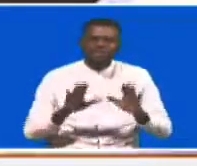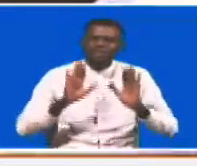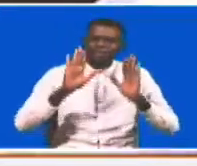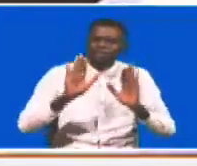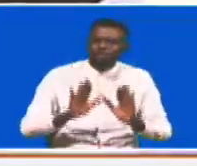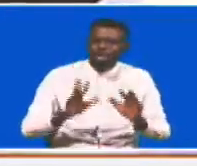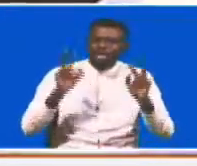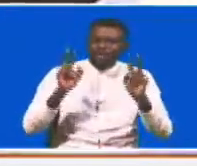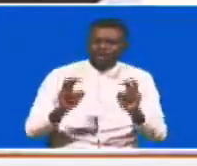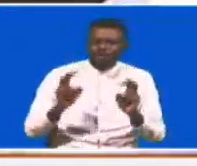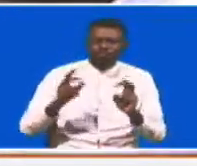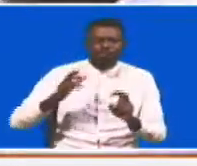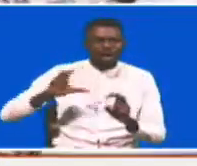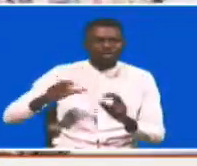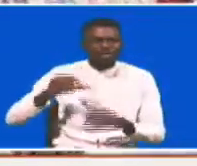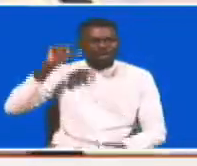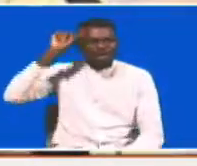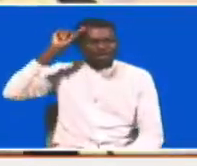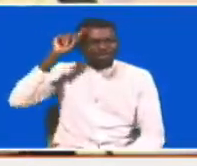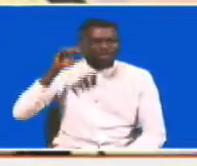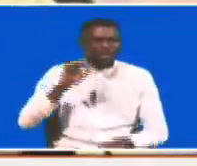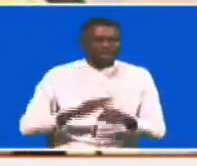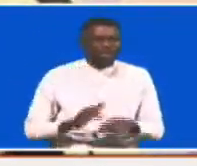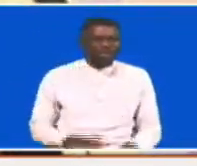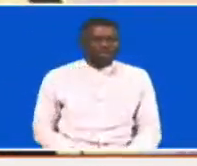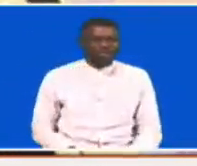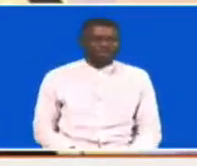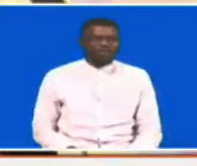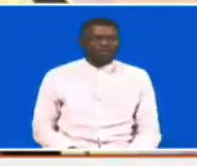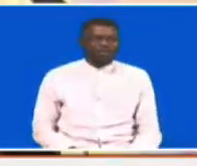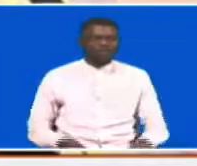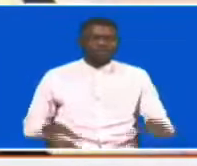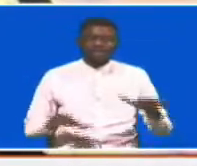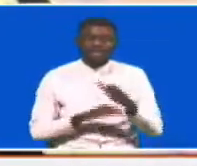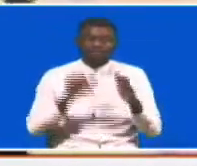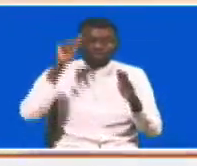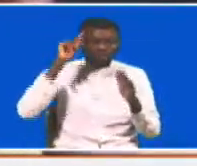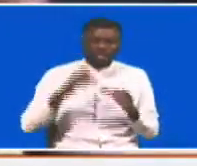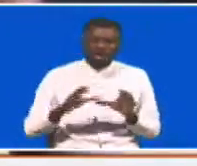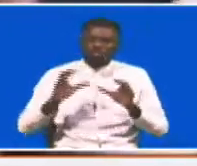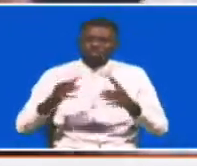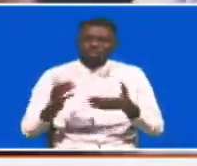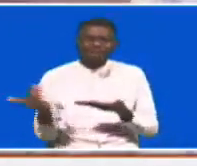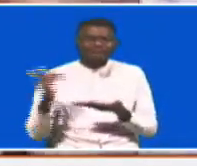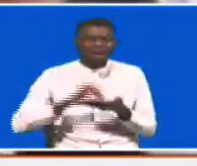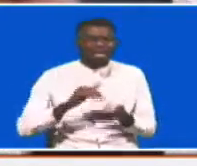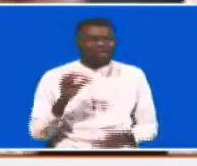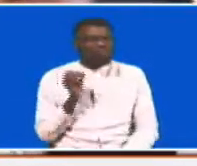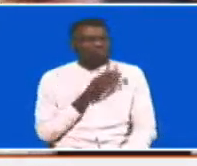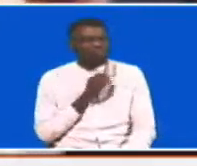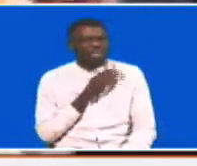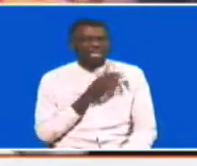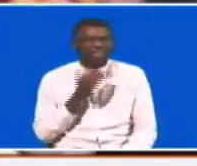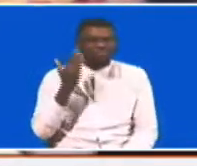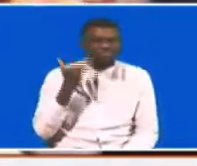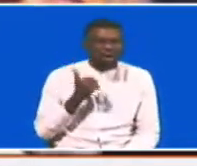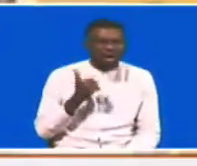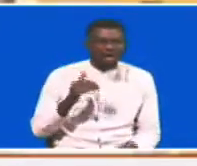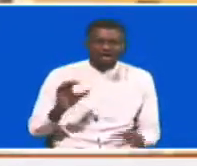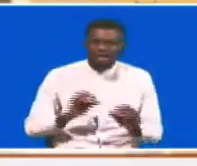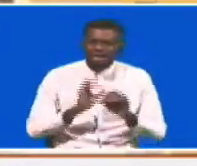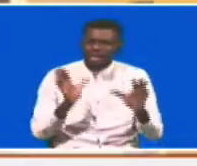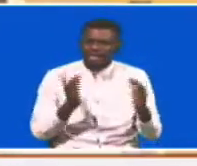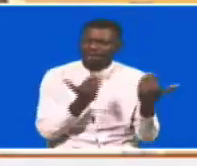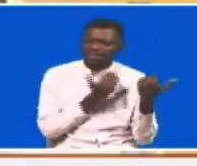issues affecting county governments. It is here that the deputy governors once again lamented over lack of